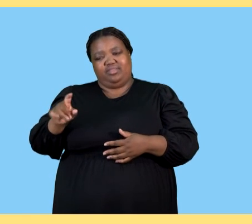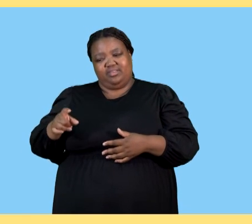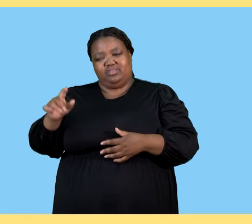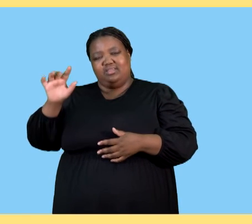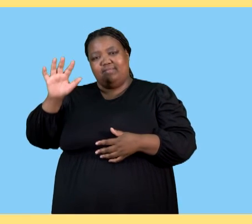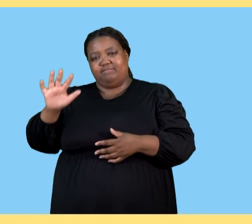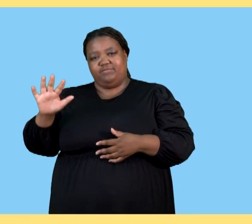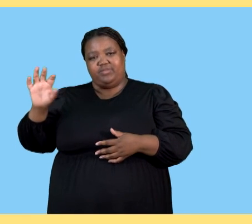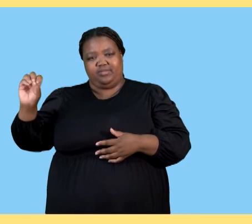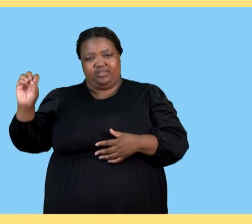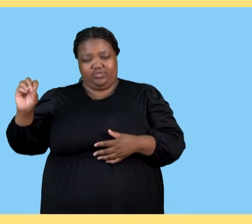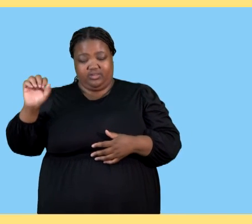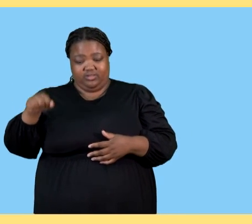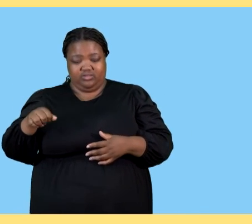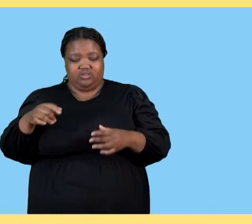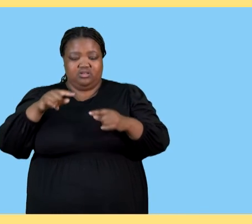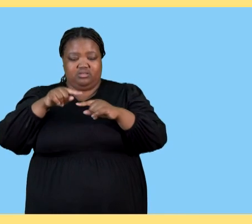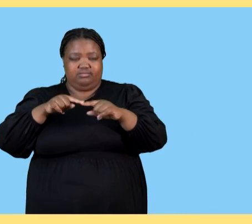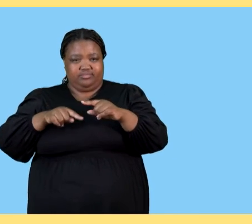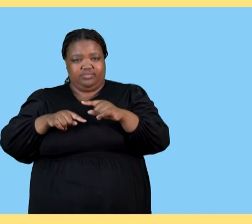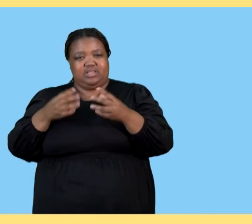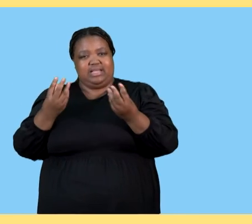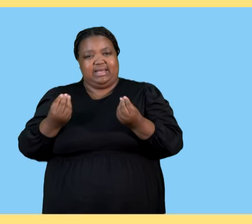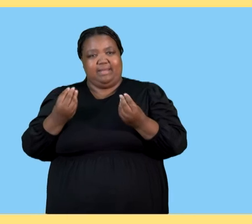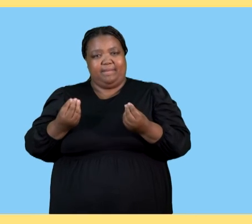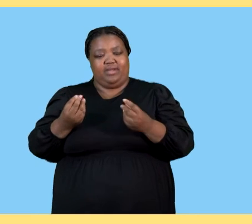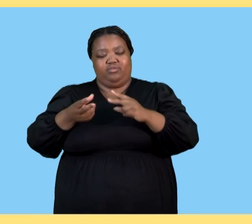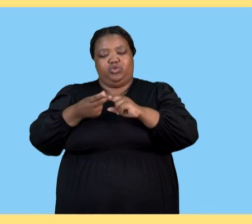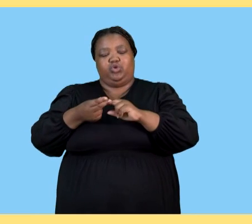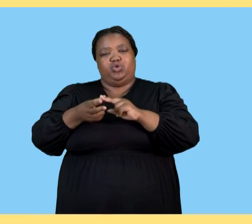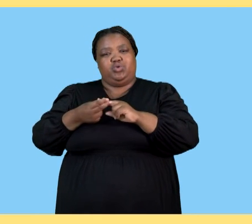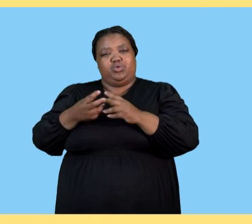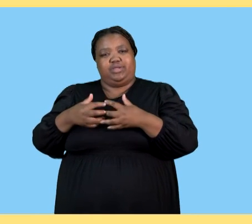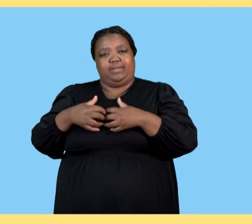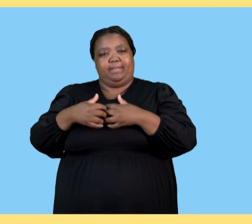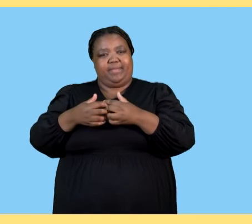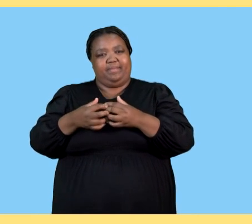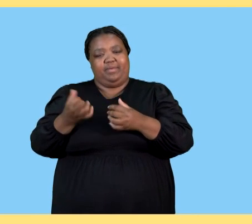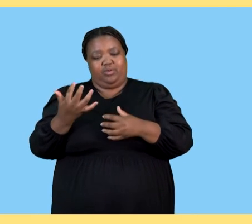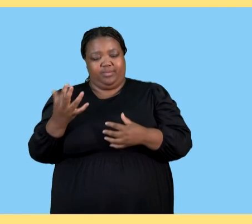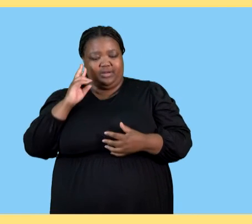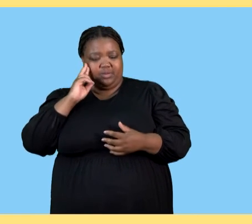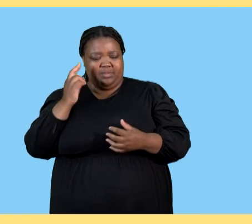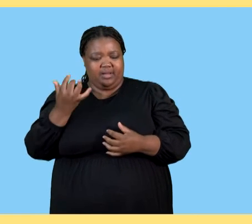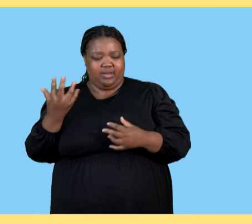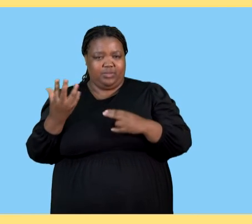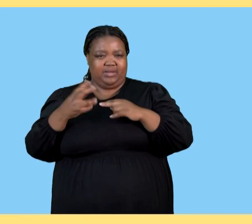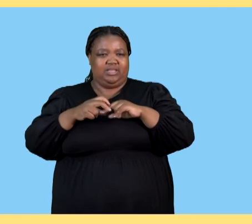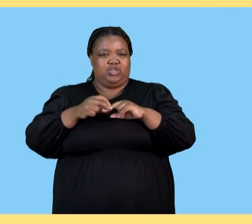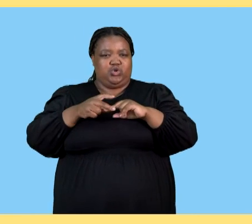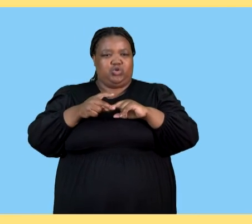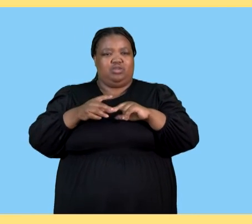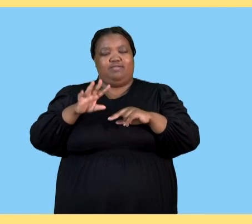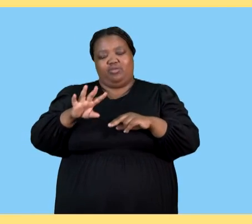49,500. And then I divide by the number of units produced. Remember, we produced